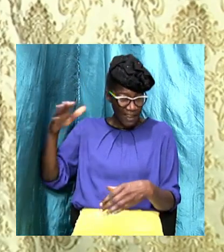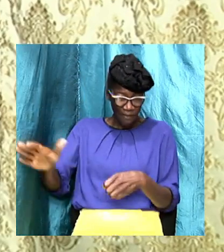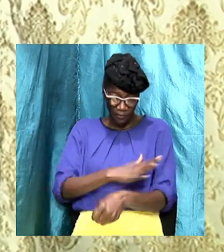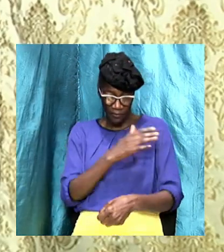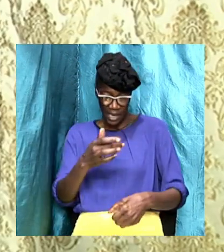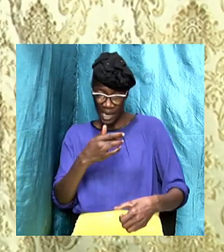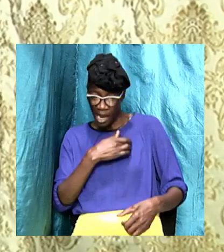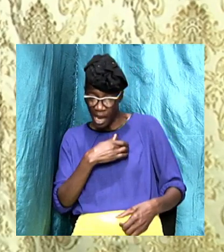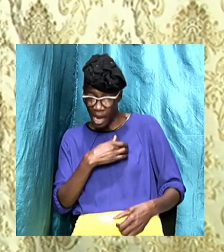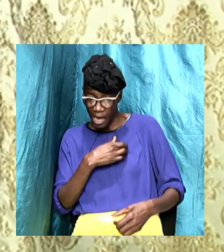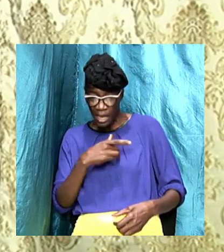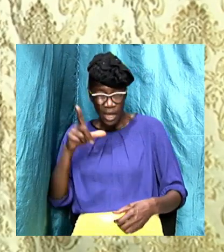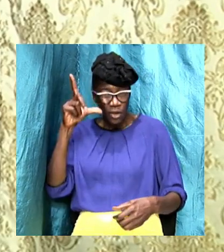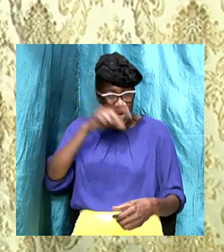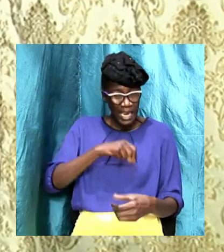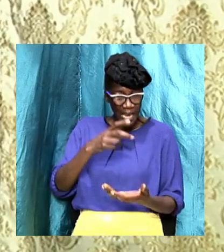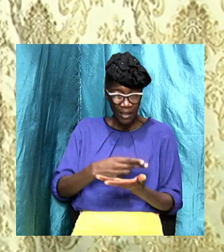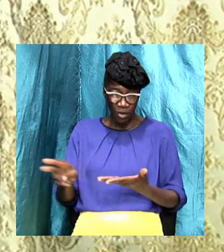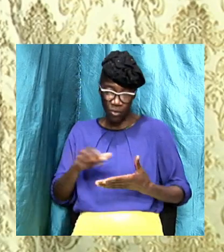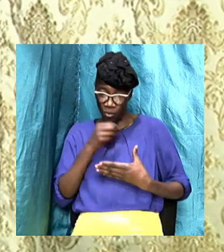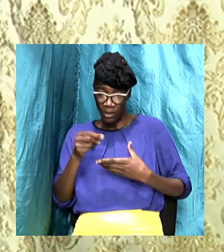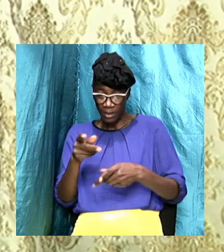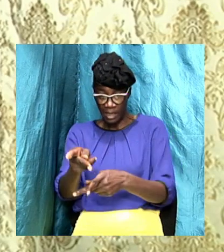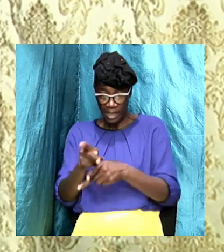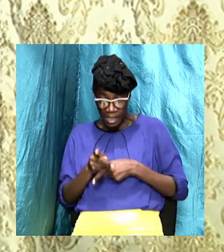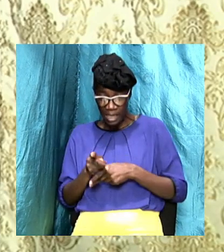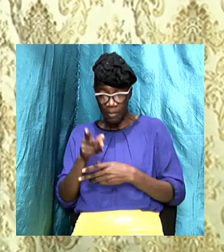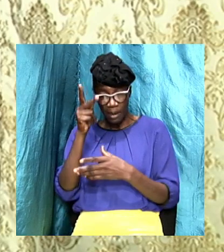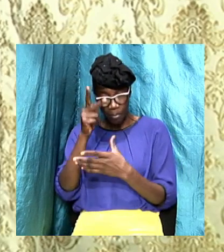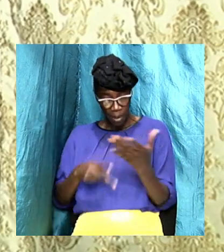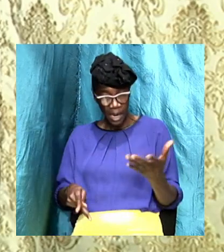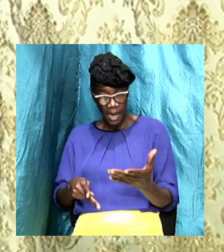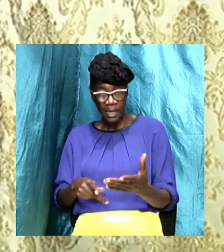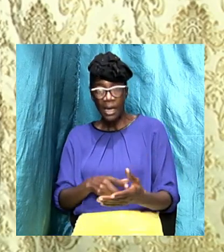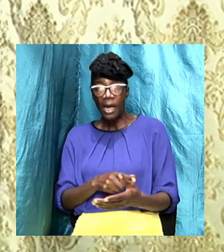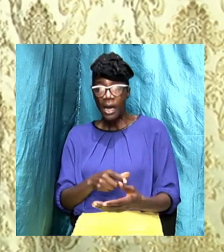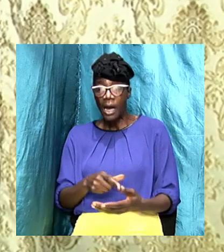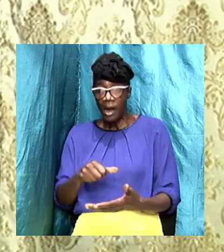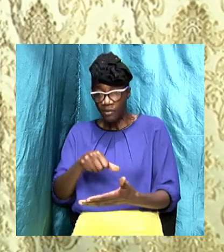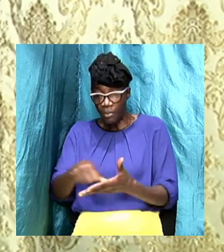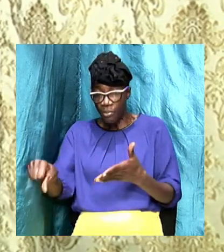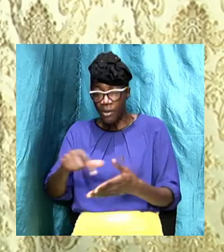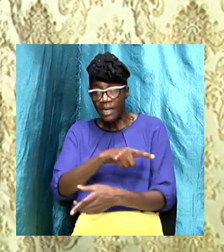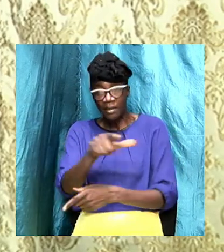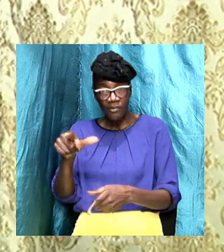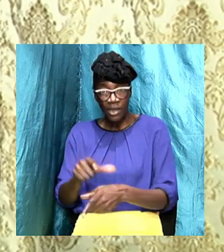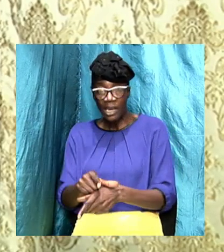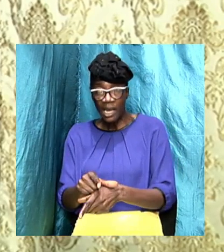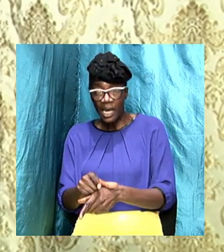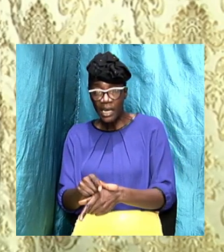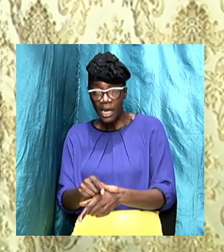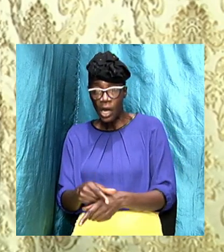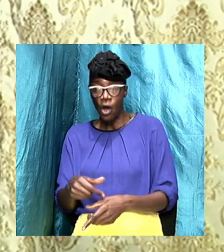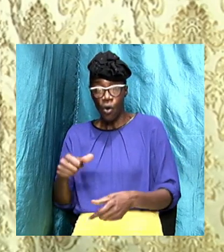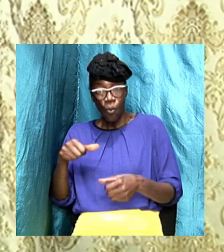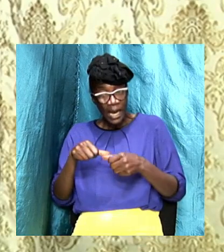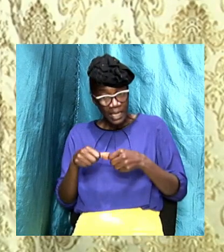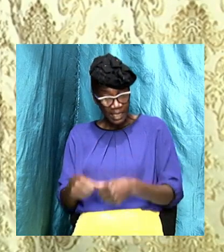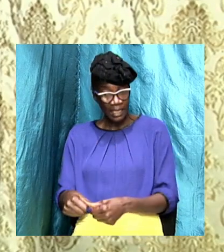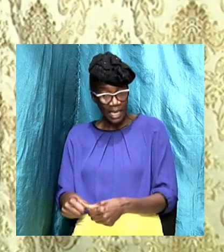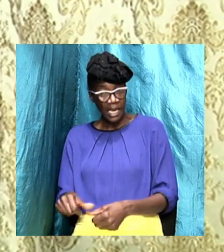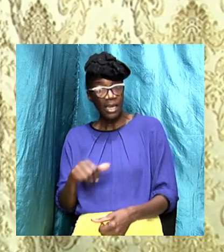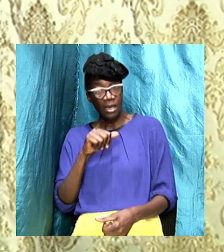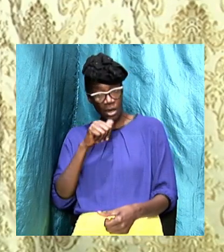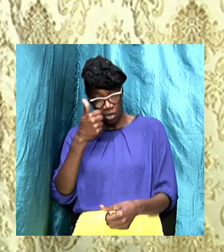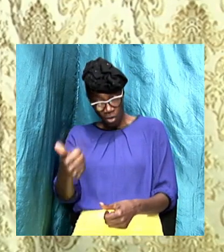to keep back a part of thine price of thine land? Whilst it remained, was it not thine own? And